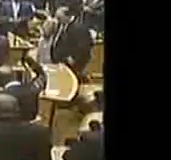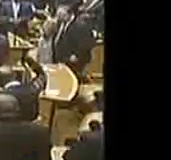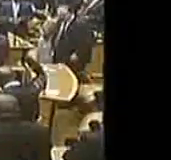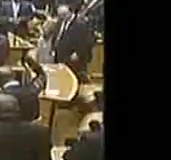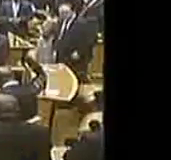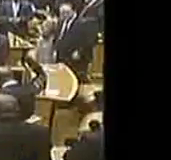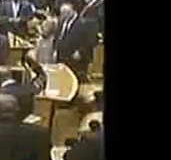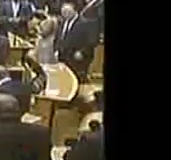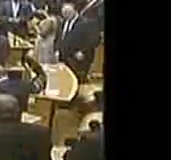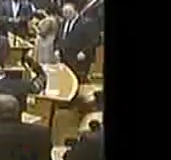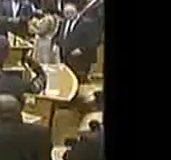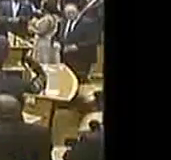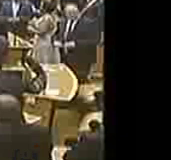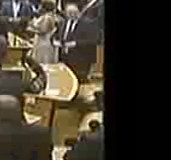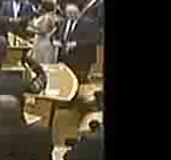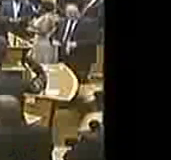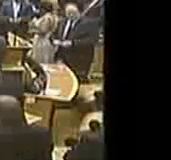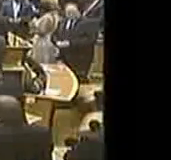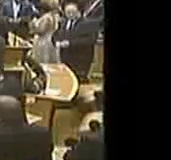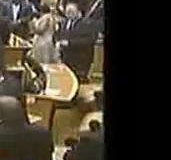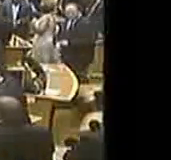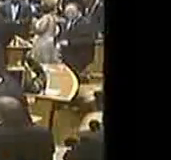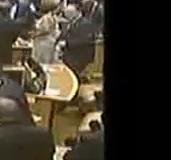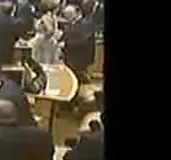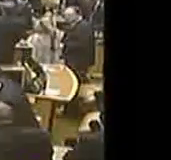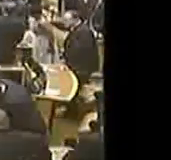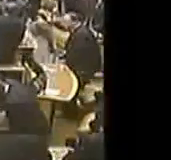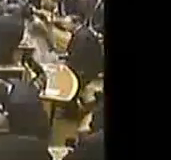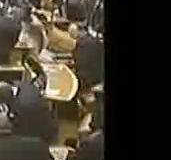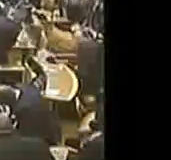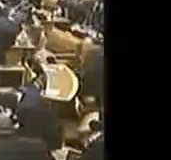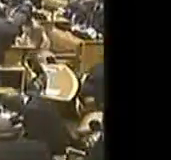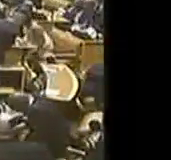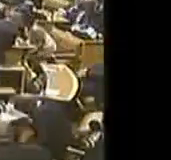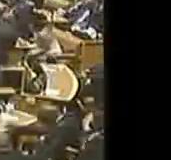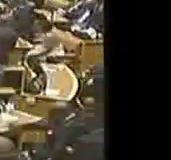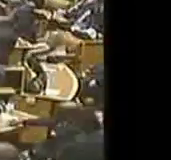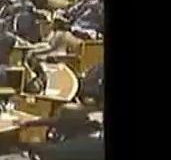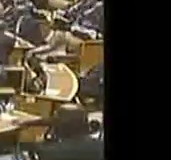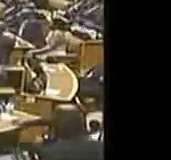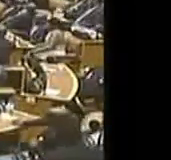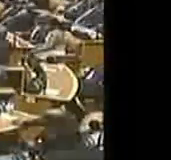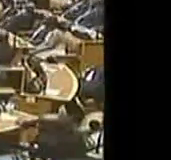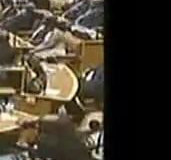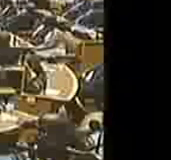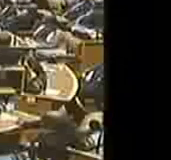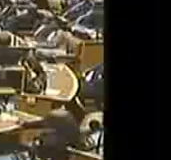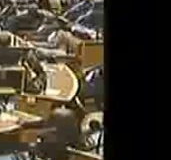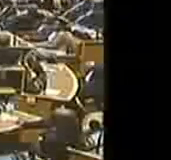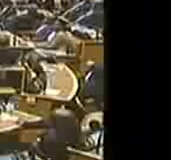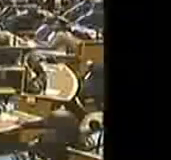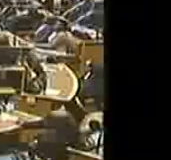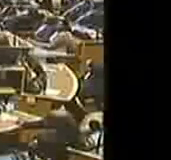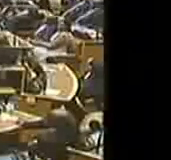I thank the Honorable the President for his State of the Nation address. Over to you.